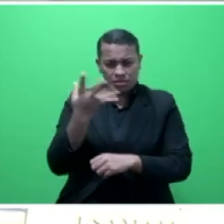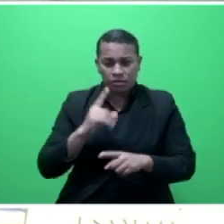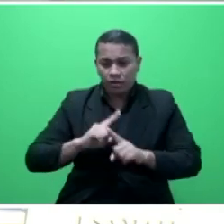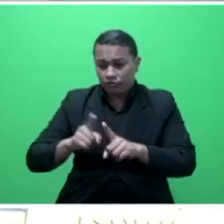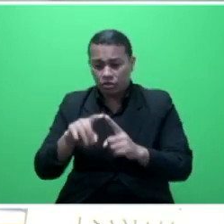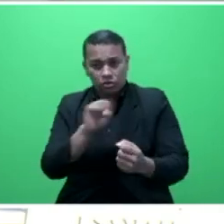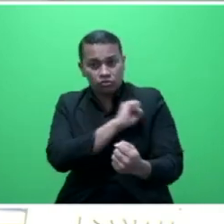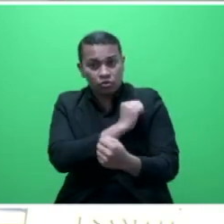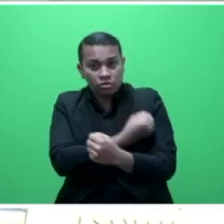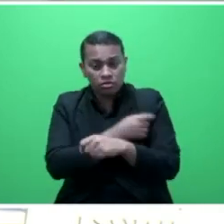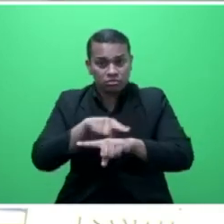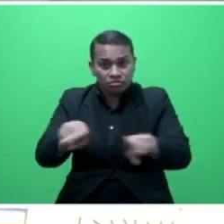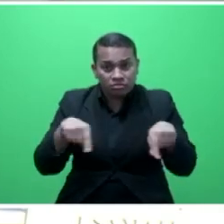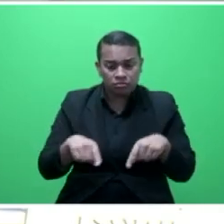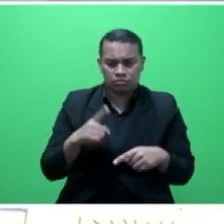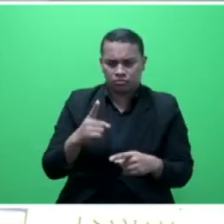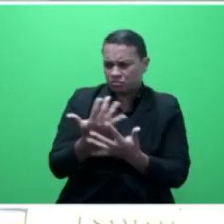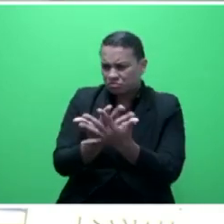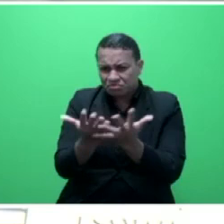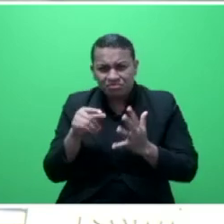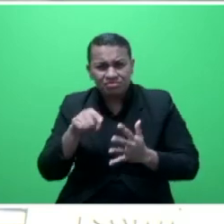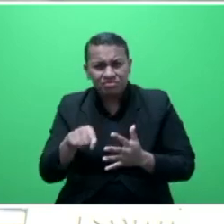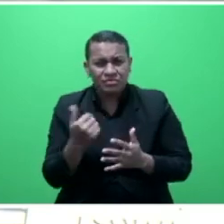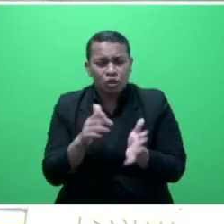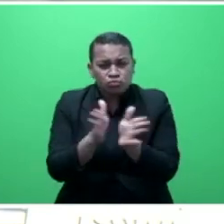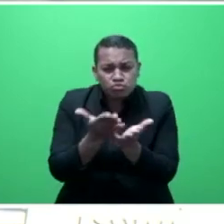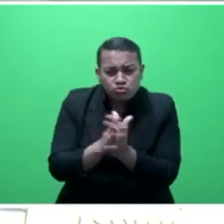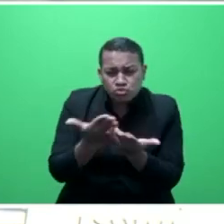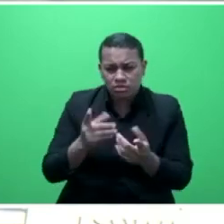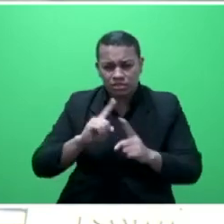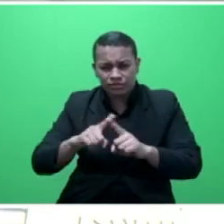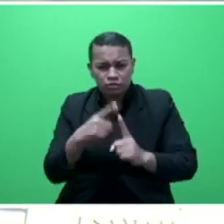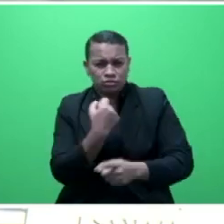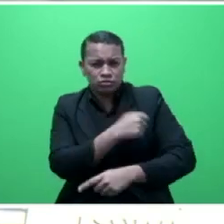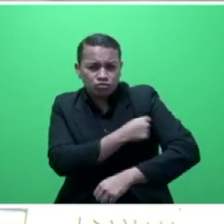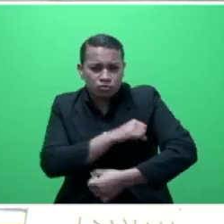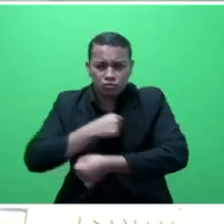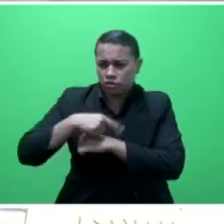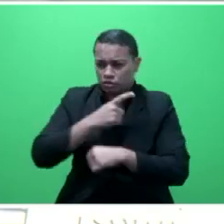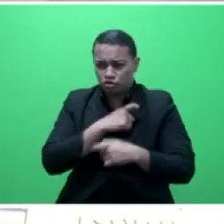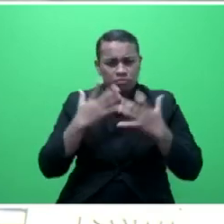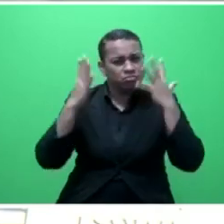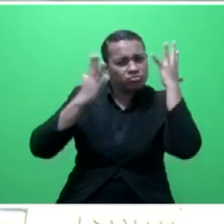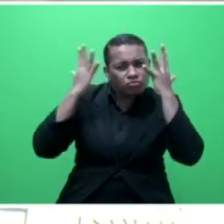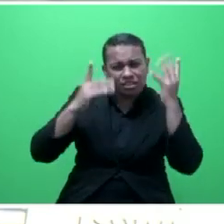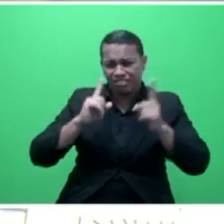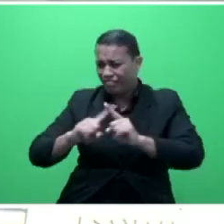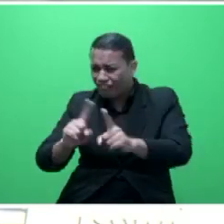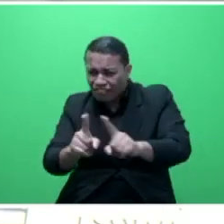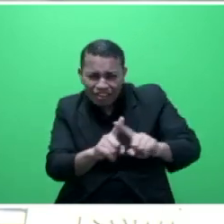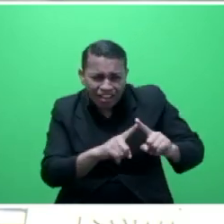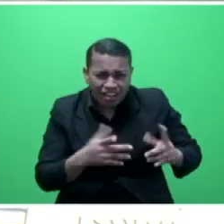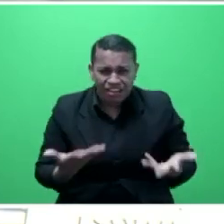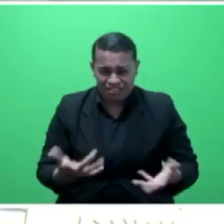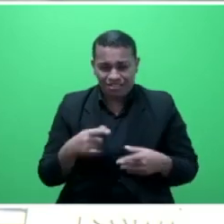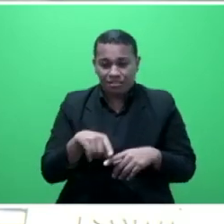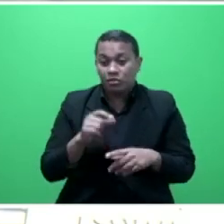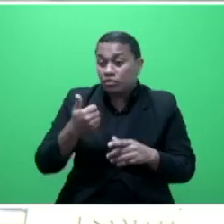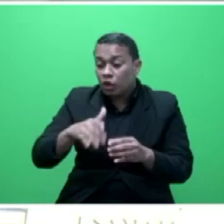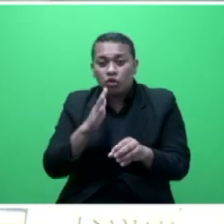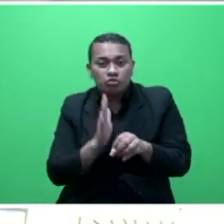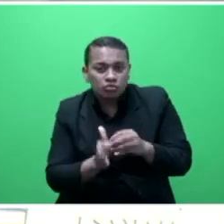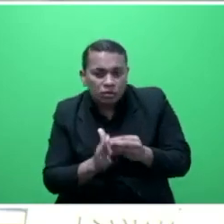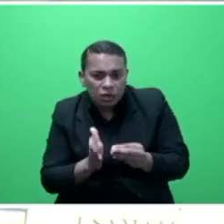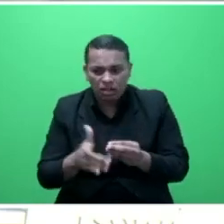laundry detergent, to exercise books, to hygiene products like deodorant and shampoos, to food items like tomatoes, jams, soy sauce, salmon,